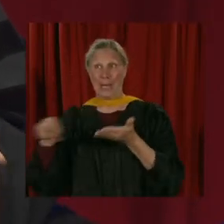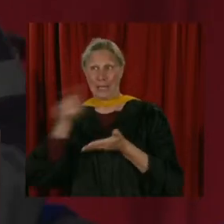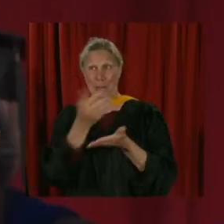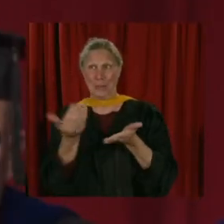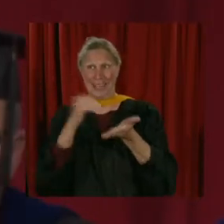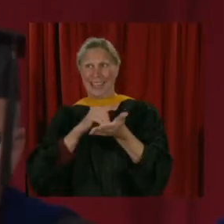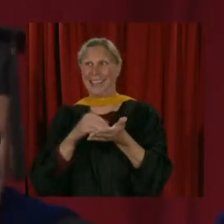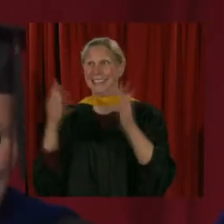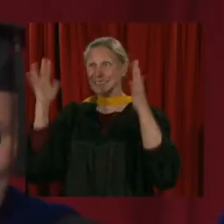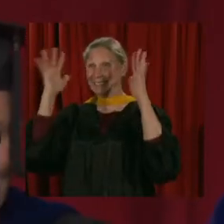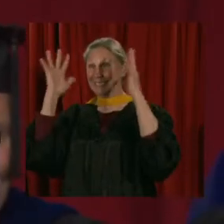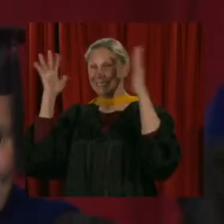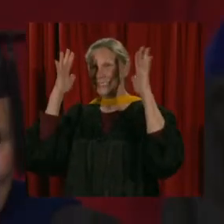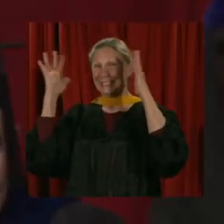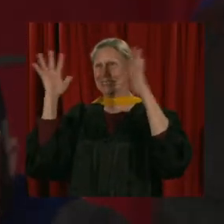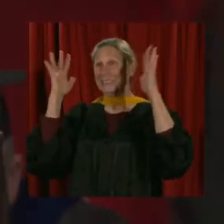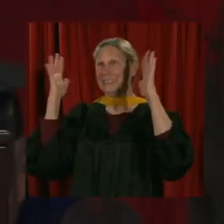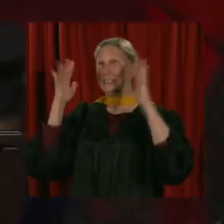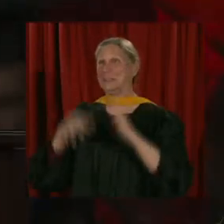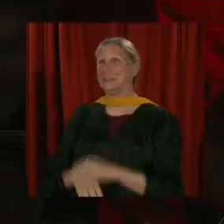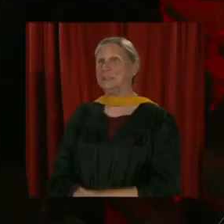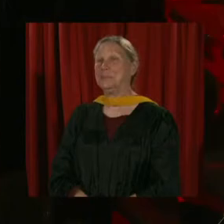again?